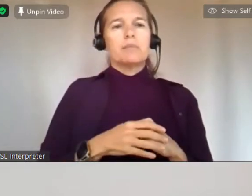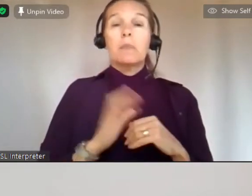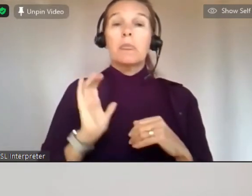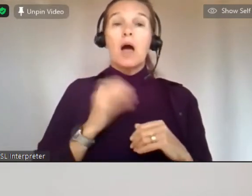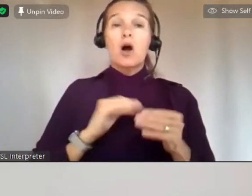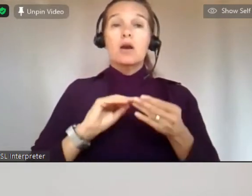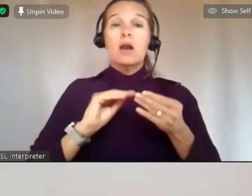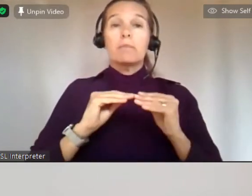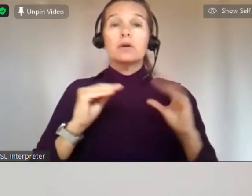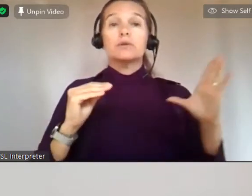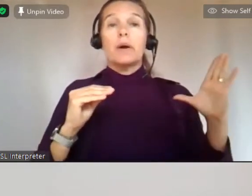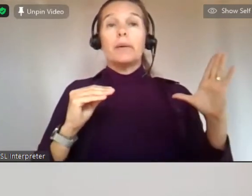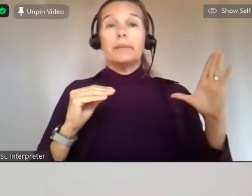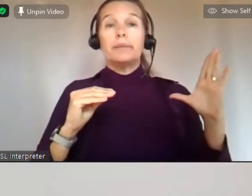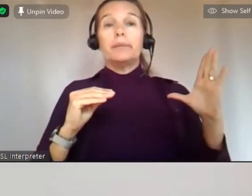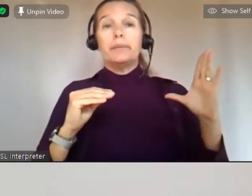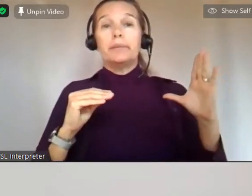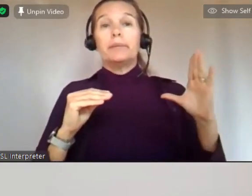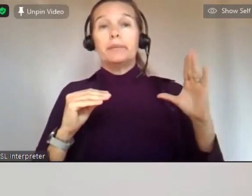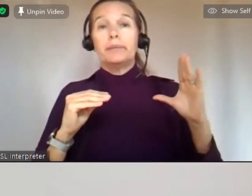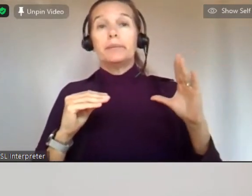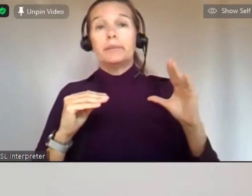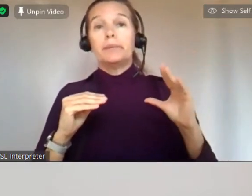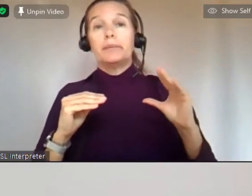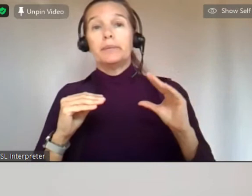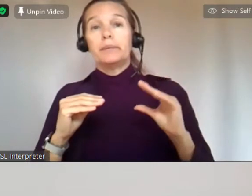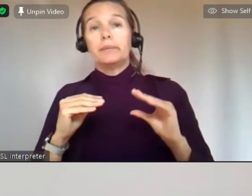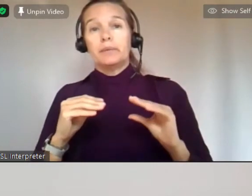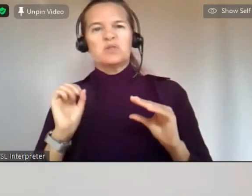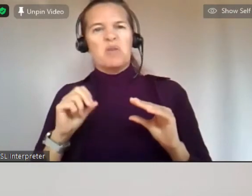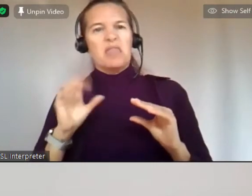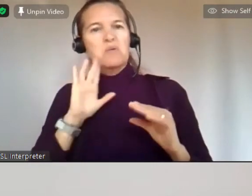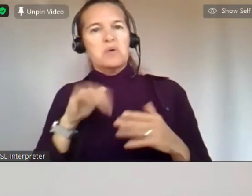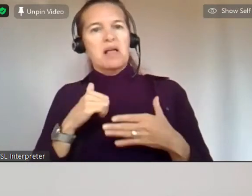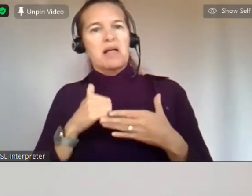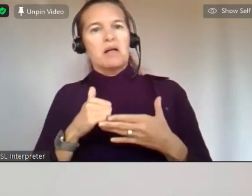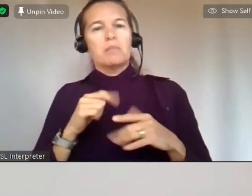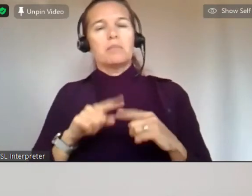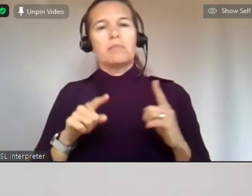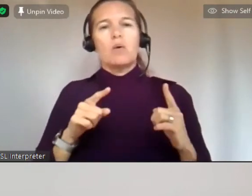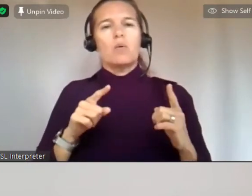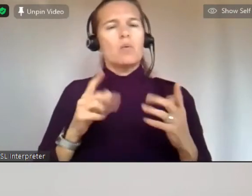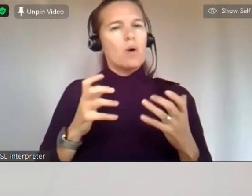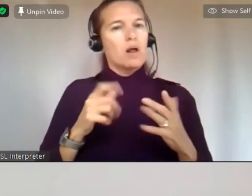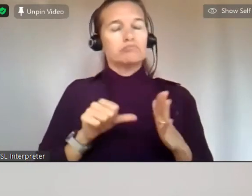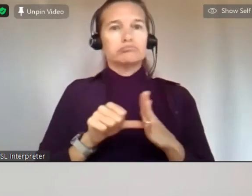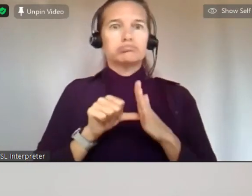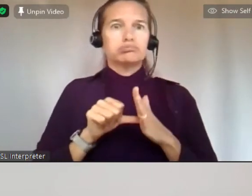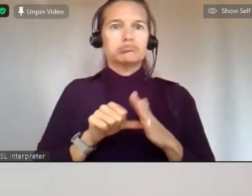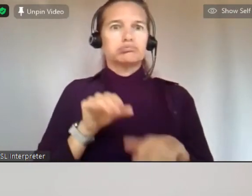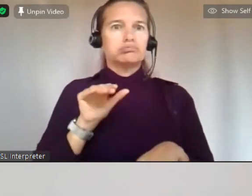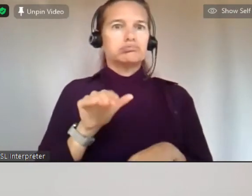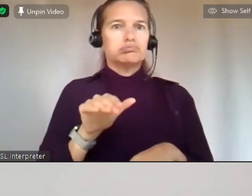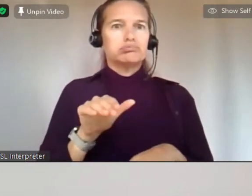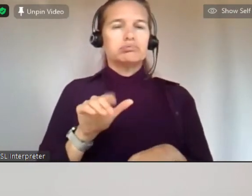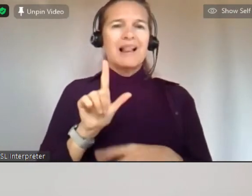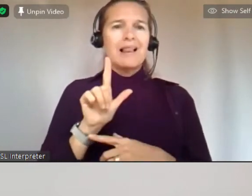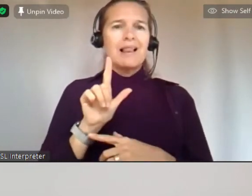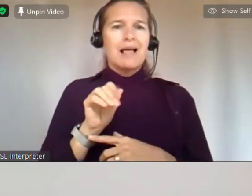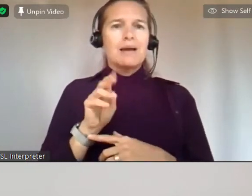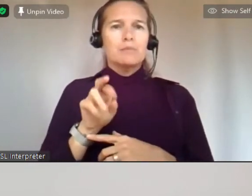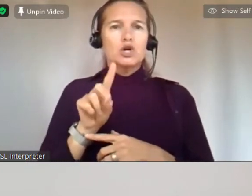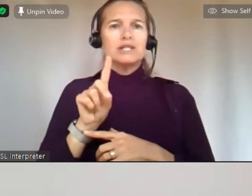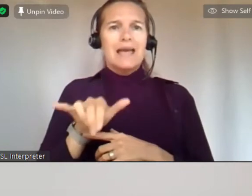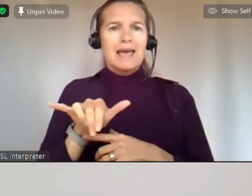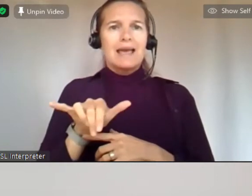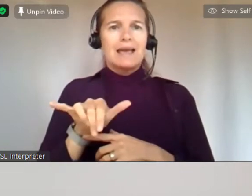numbers, and I think that that'll be beneficial, but I think we need to make sure everybody understands that the Labor Day weekend